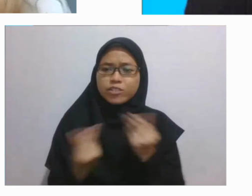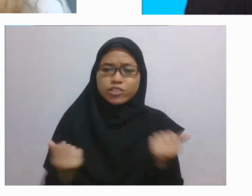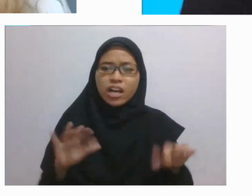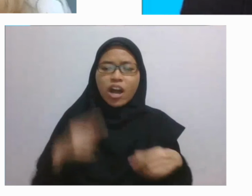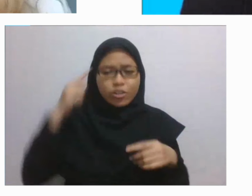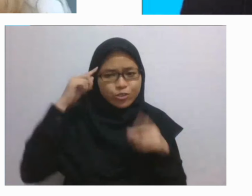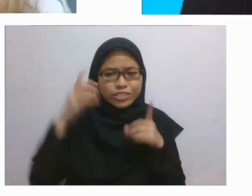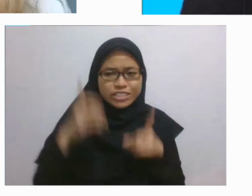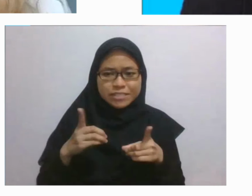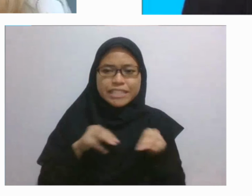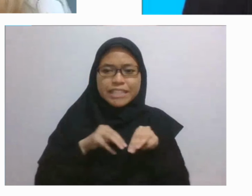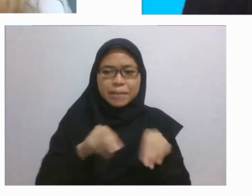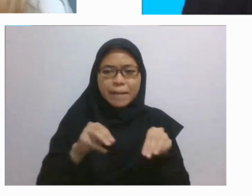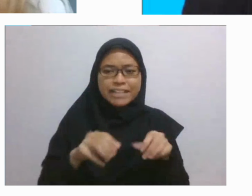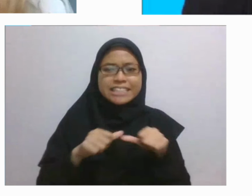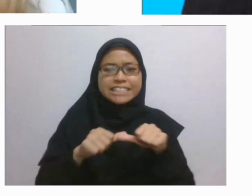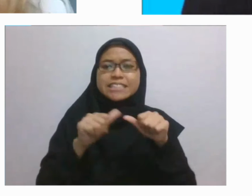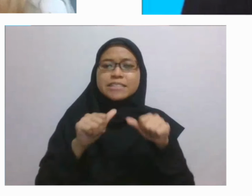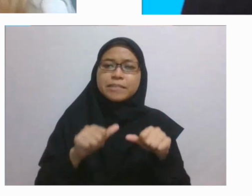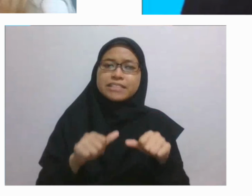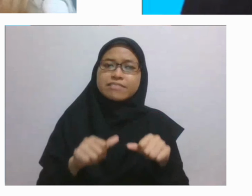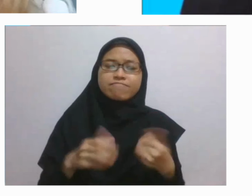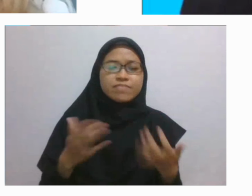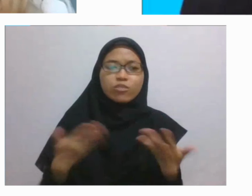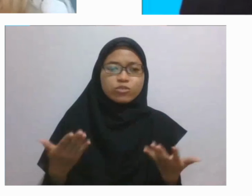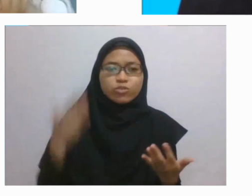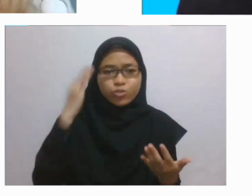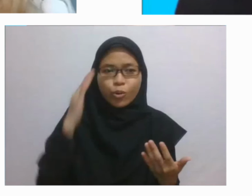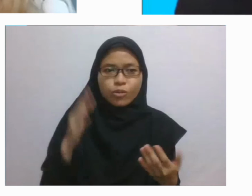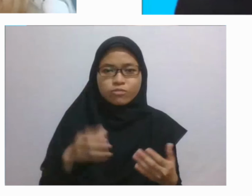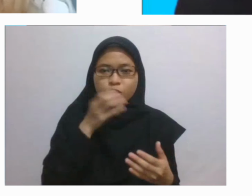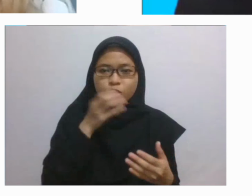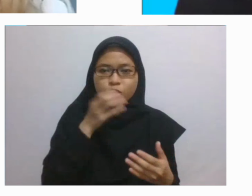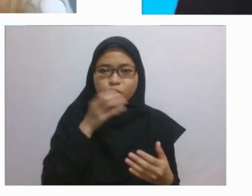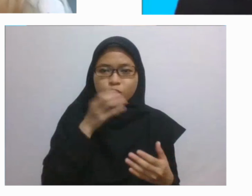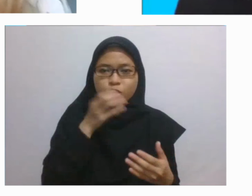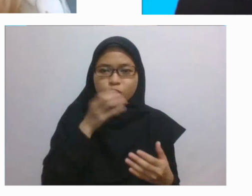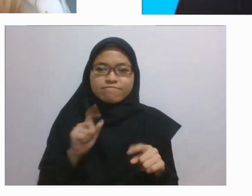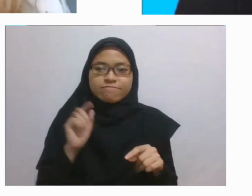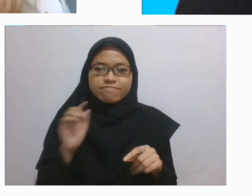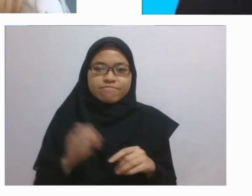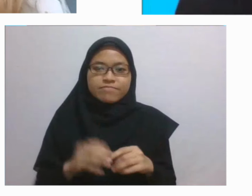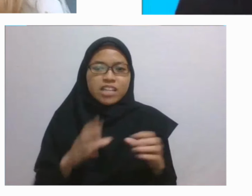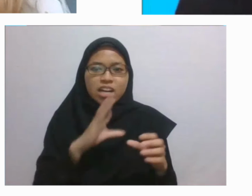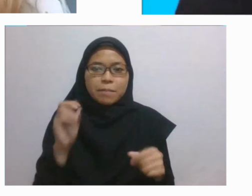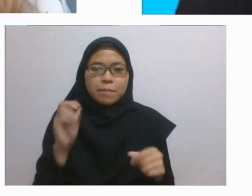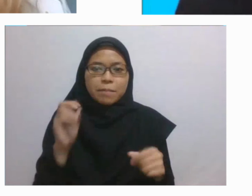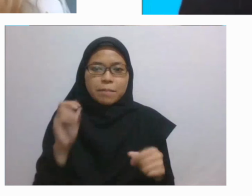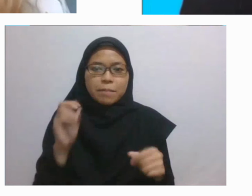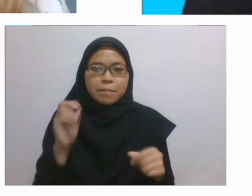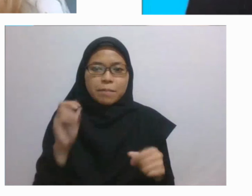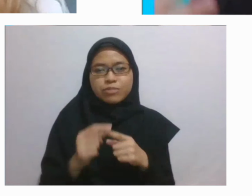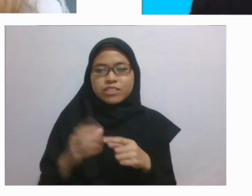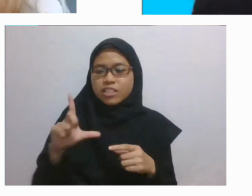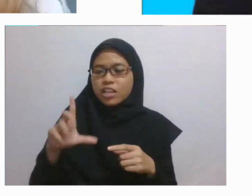are actually, you know, sustainable? The comment then goes on to say that, you know, companies have been using the term quite loosely.